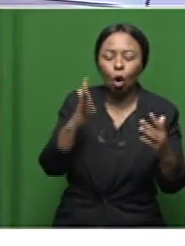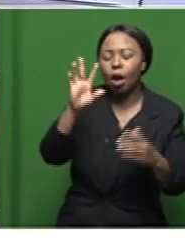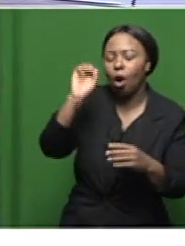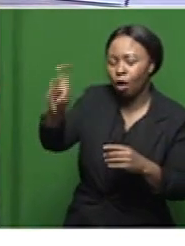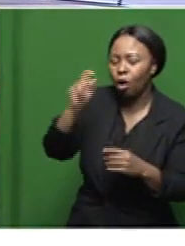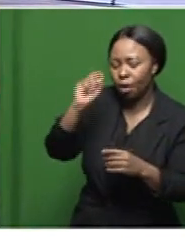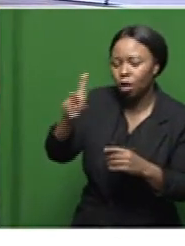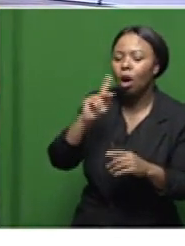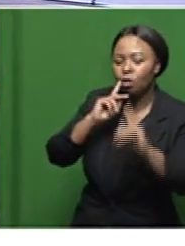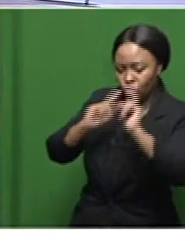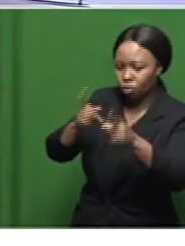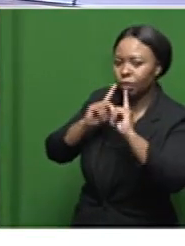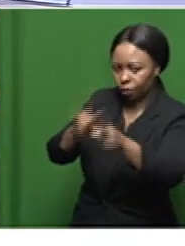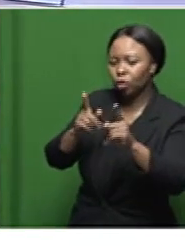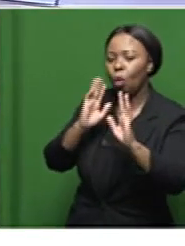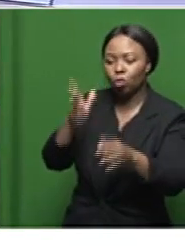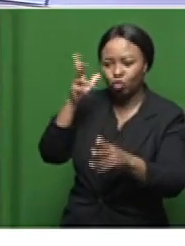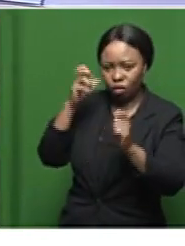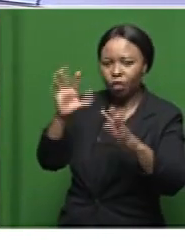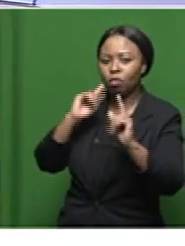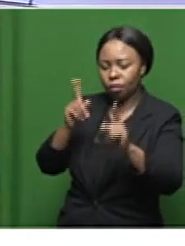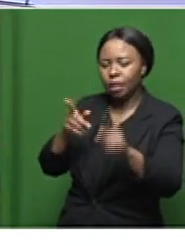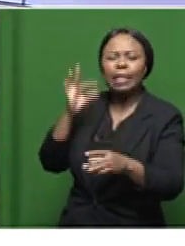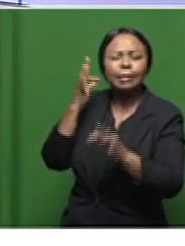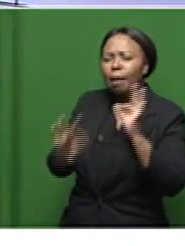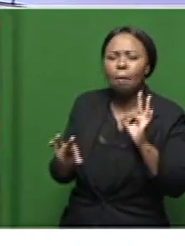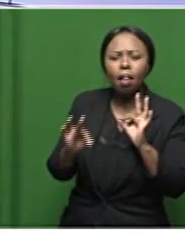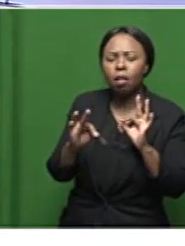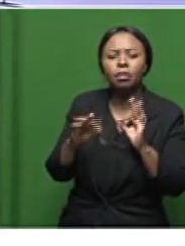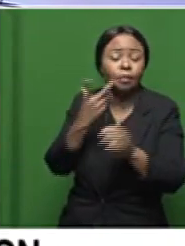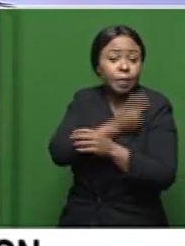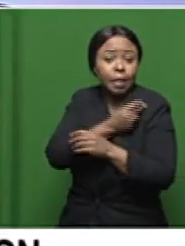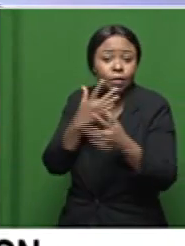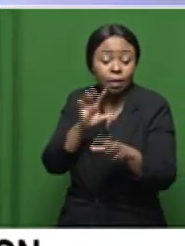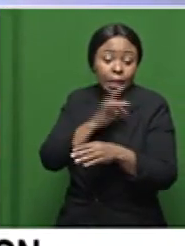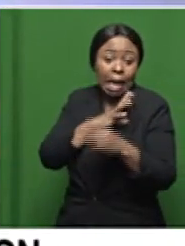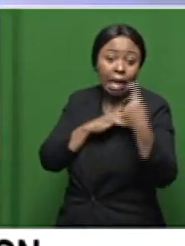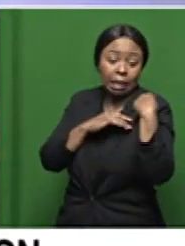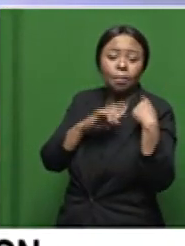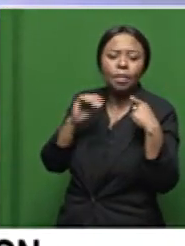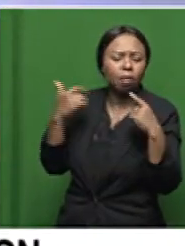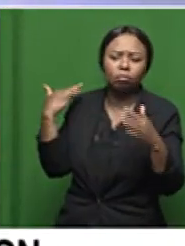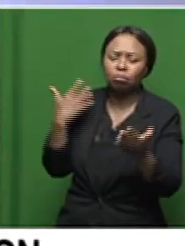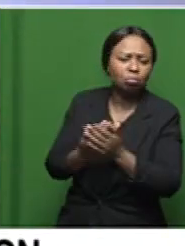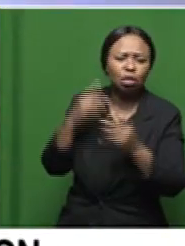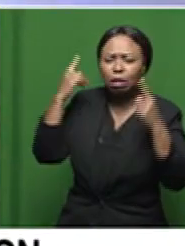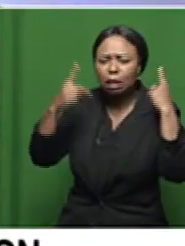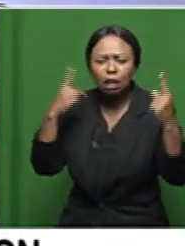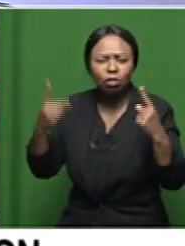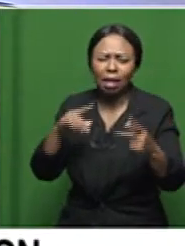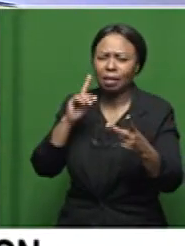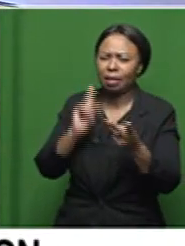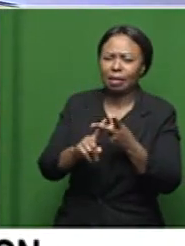Sizwile question mangizothi Dr. Marlon McKay I answer her. So doc, very simple question. She says she went to go get vaccinated on the Saturday. Since then, some dizziness, has